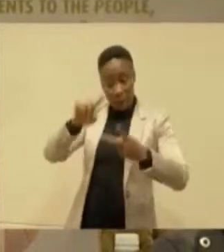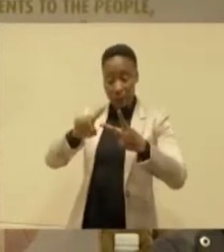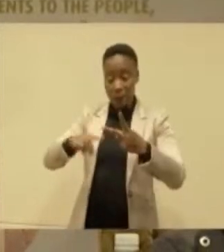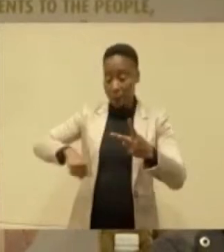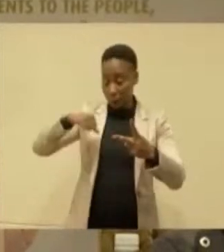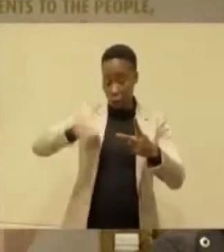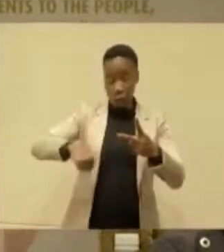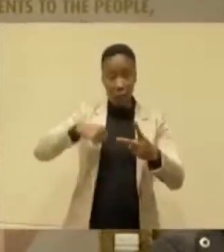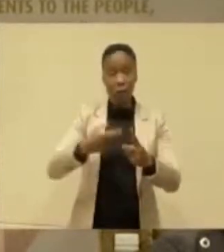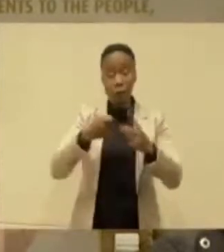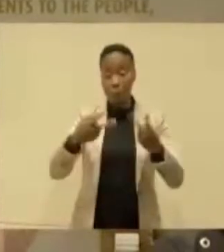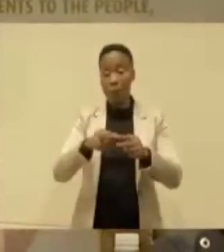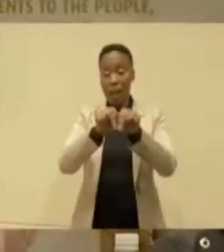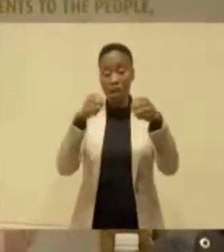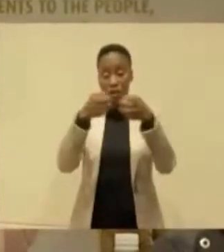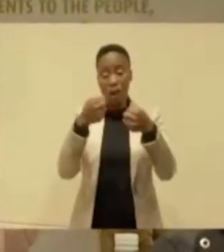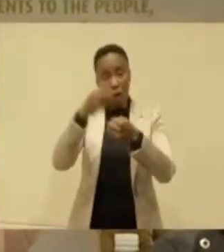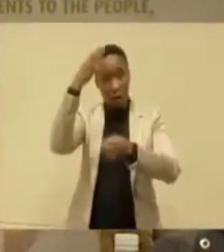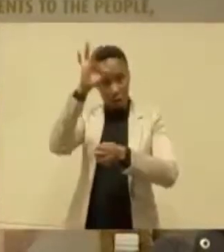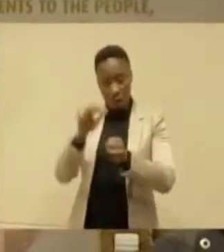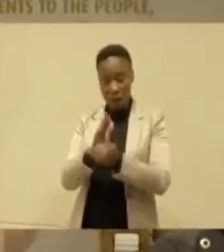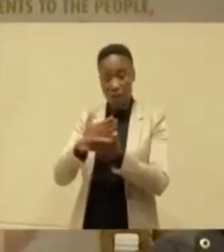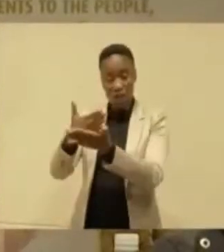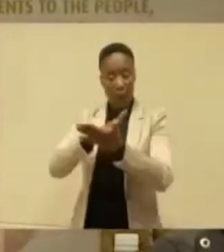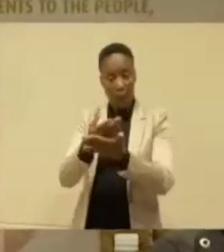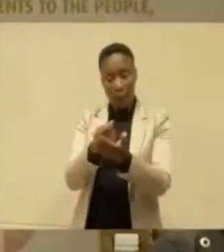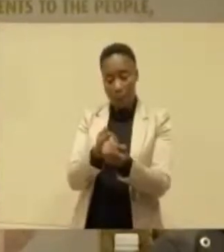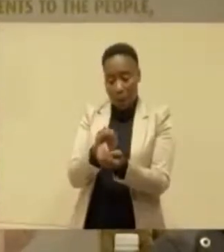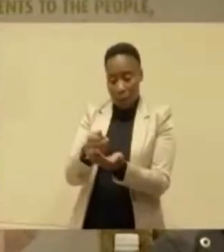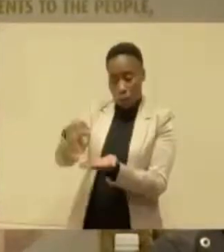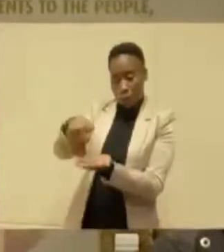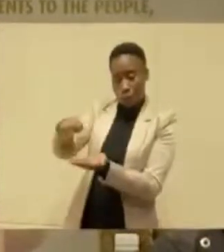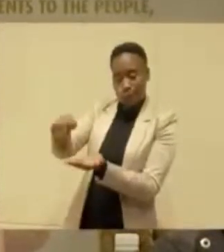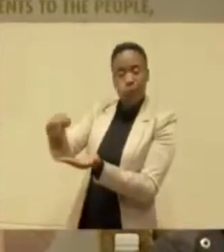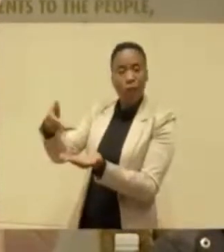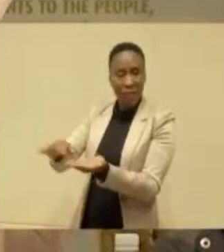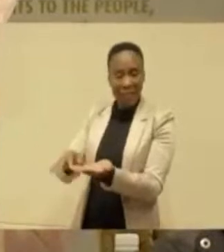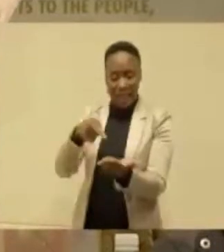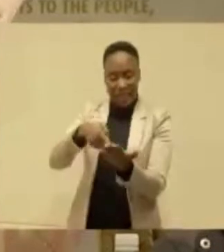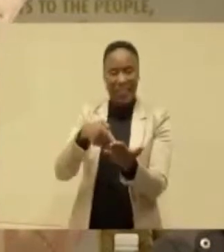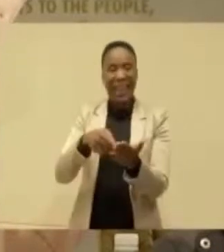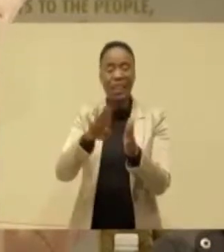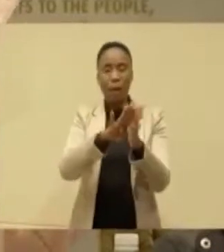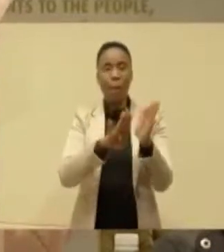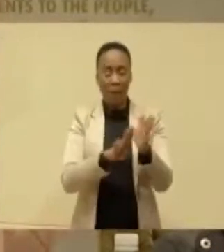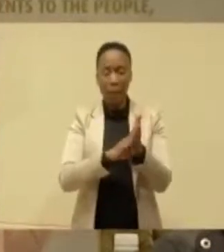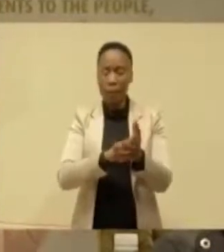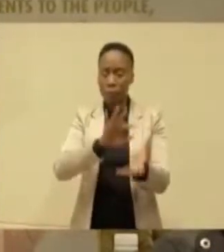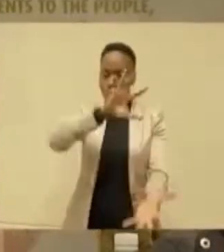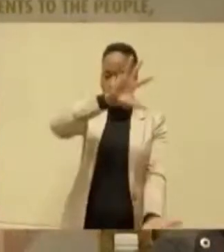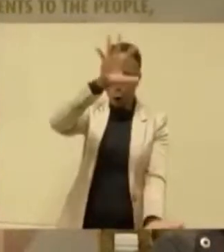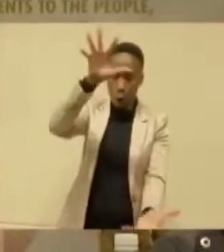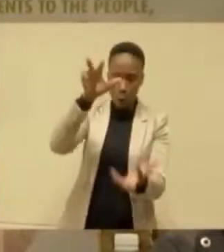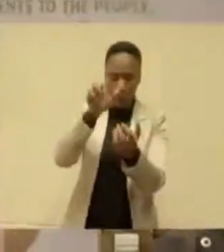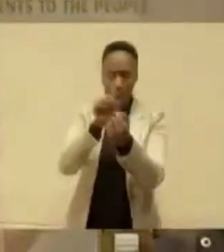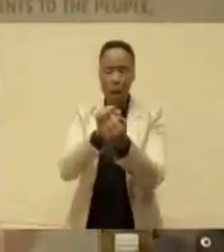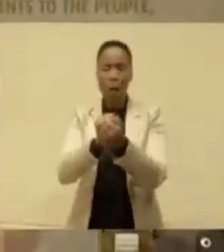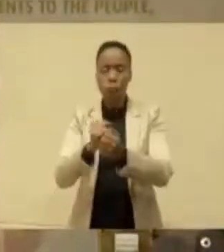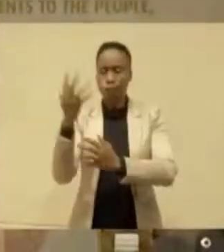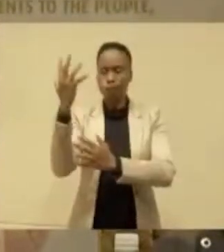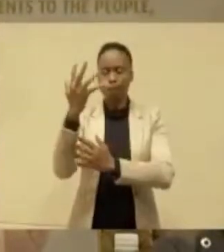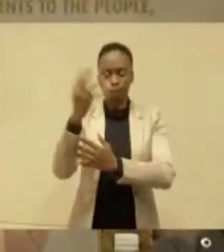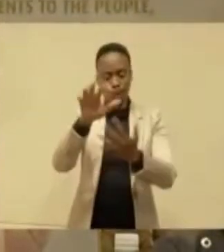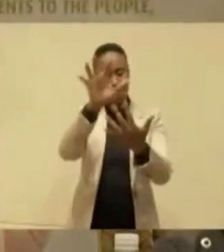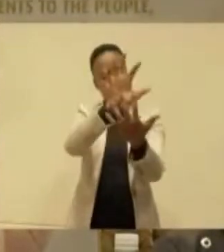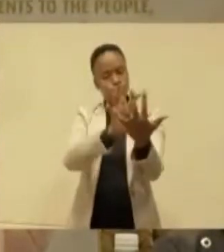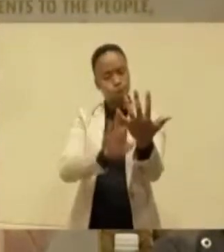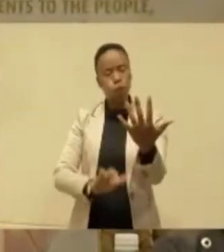from the national government share of the revenue so this bill is the most comprehensive statement of government social and